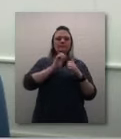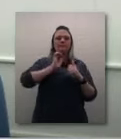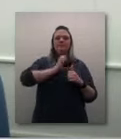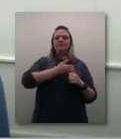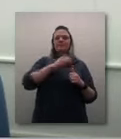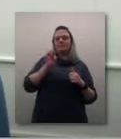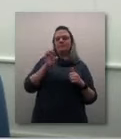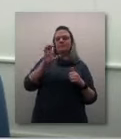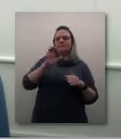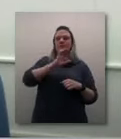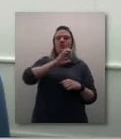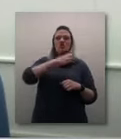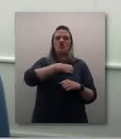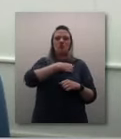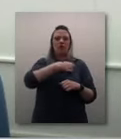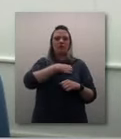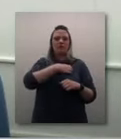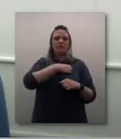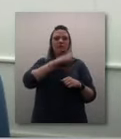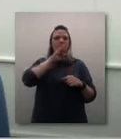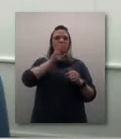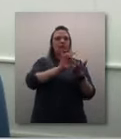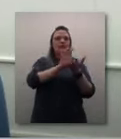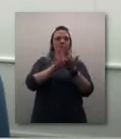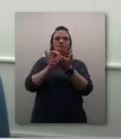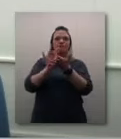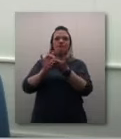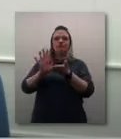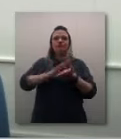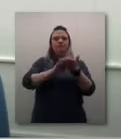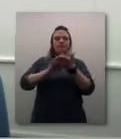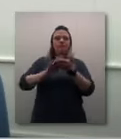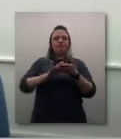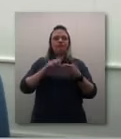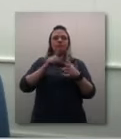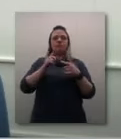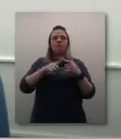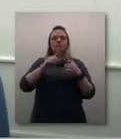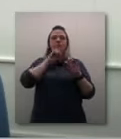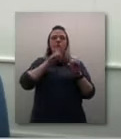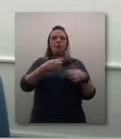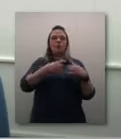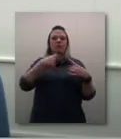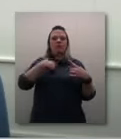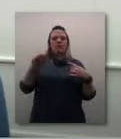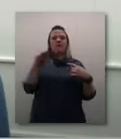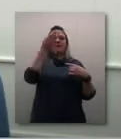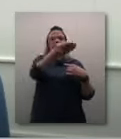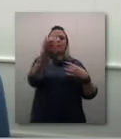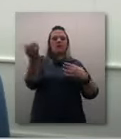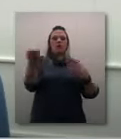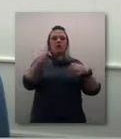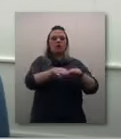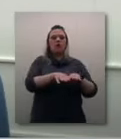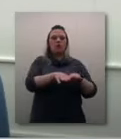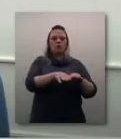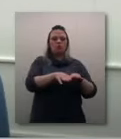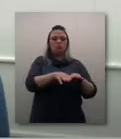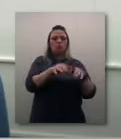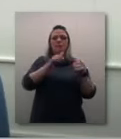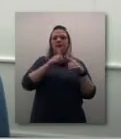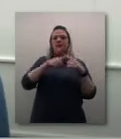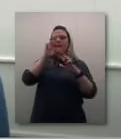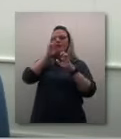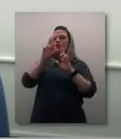sheriffs, cleared the house, and were issued an order for me to close. And they were